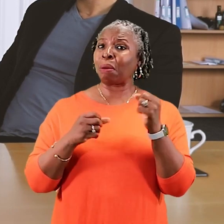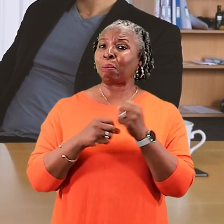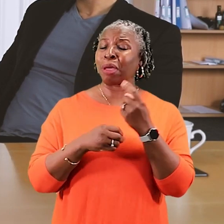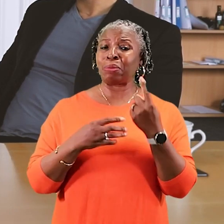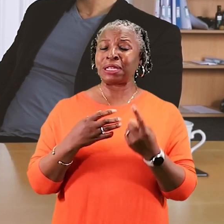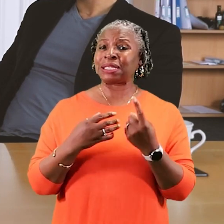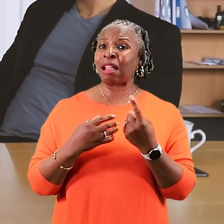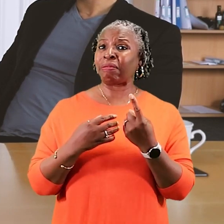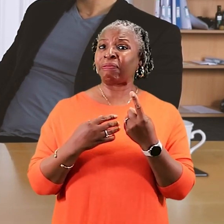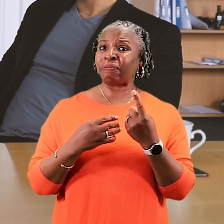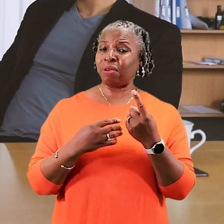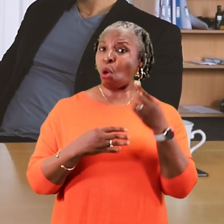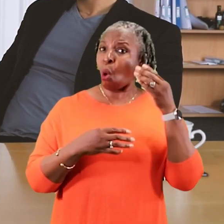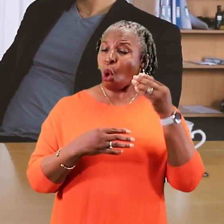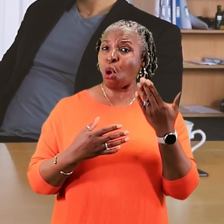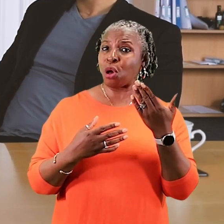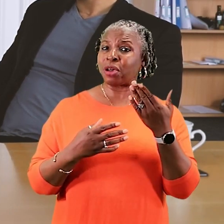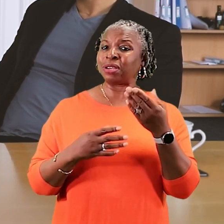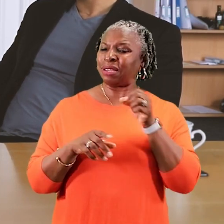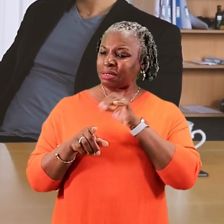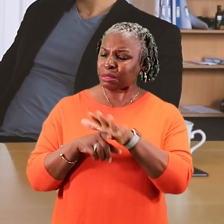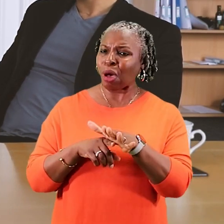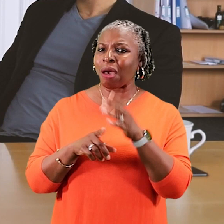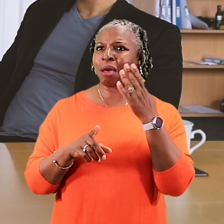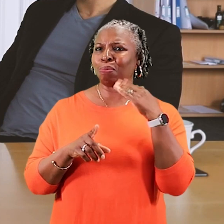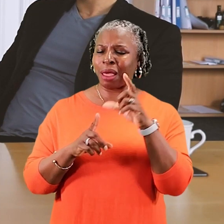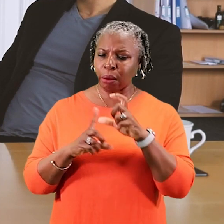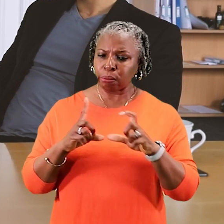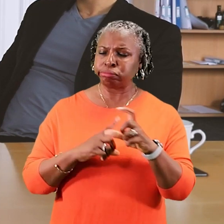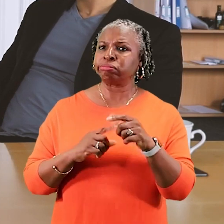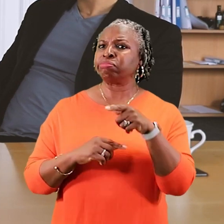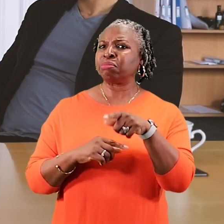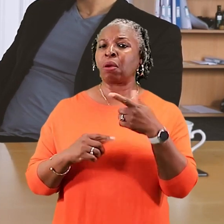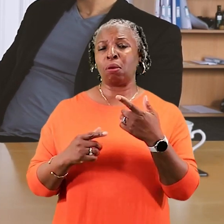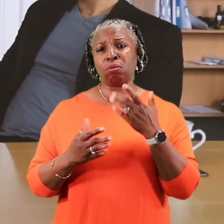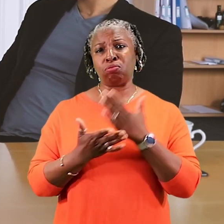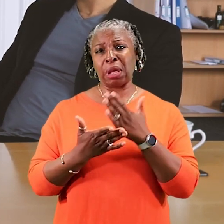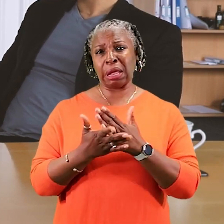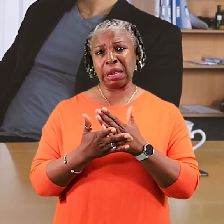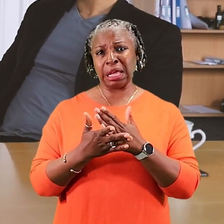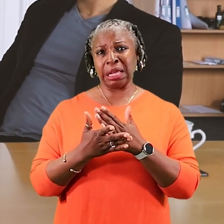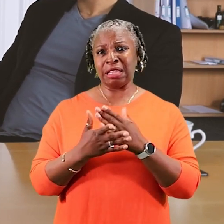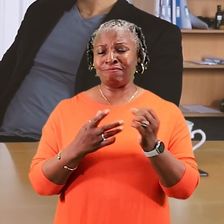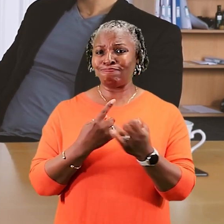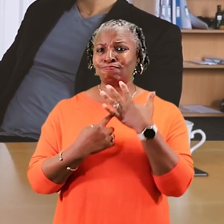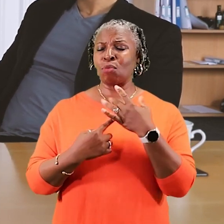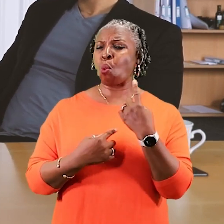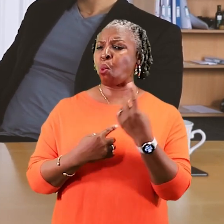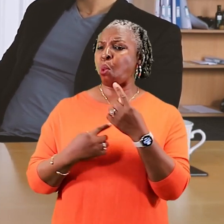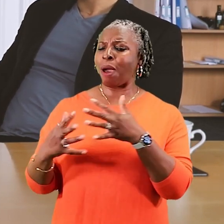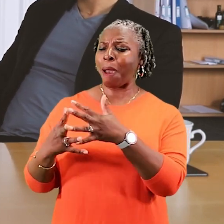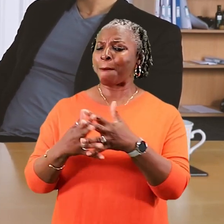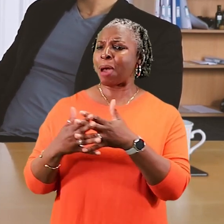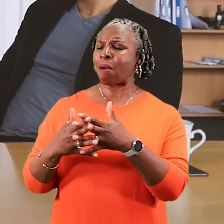people. But really, what inspired me politically, has got to be said, is the black women in America who have, taken over whole states,